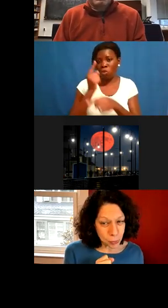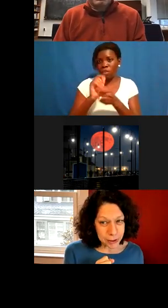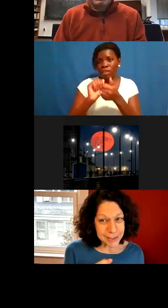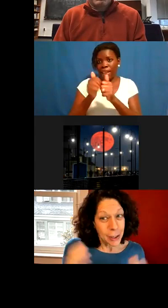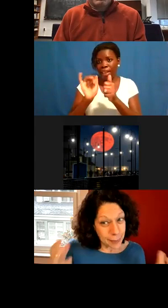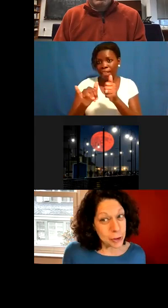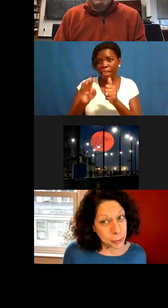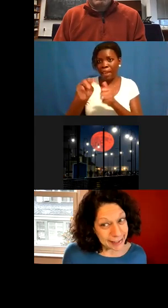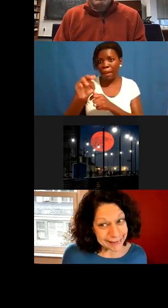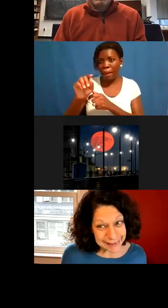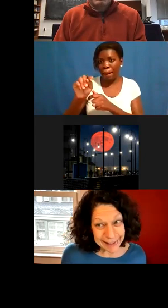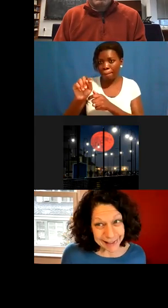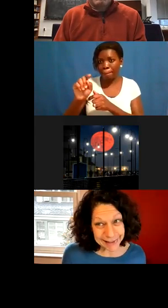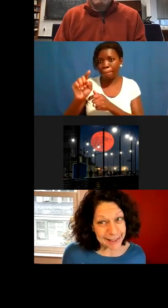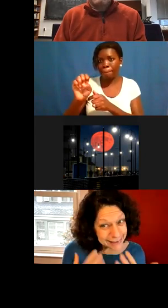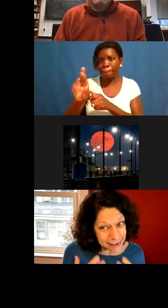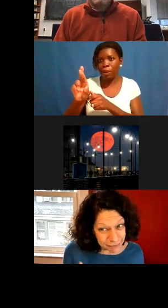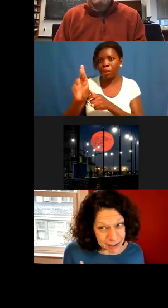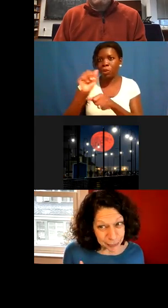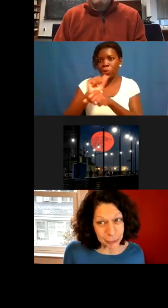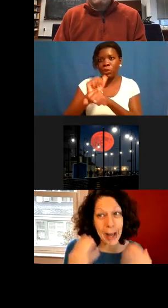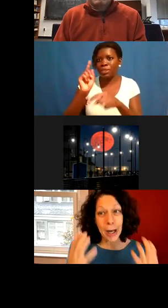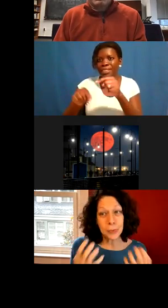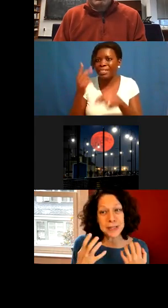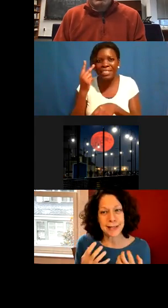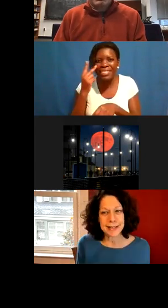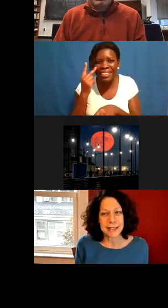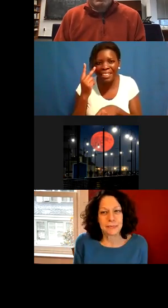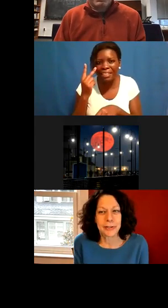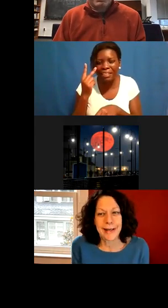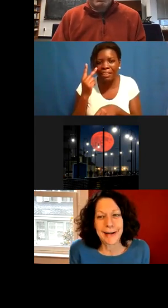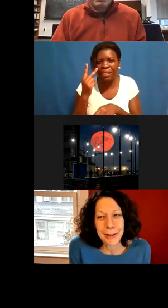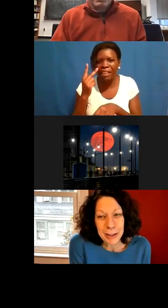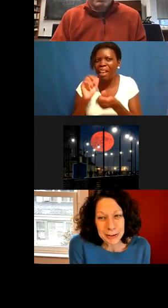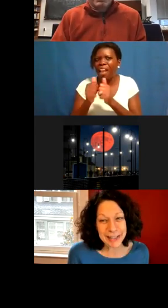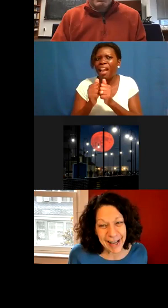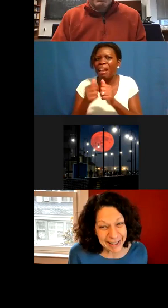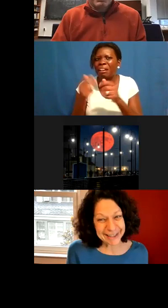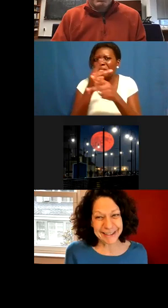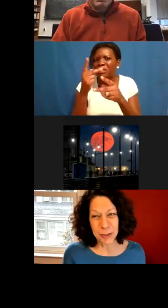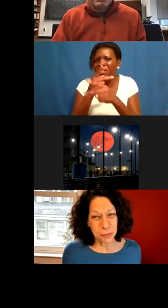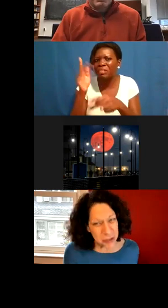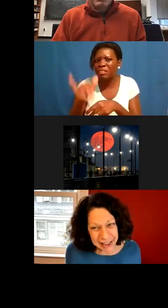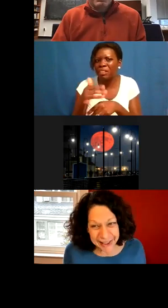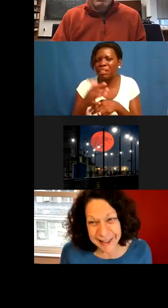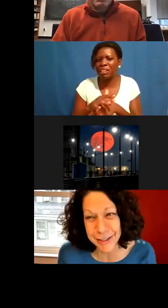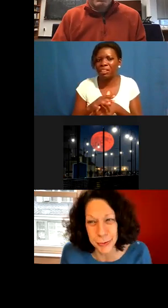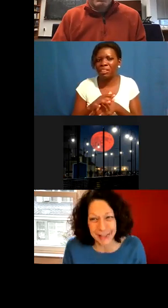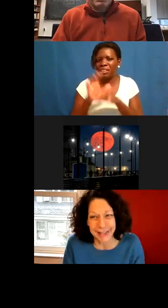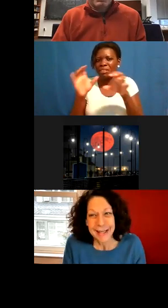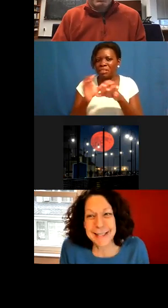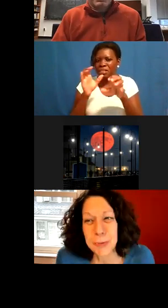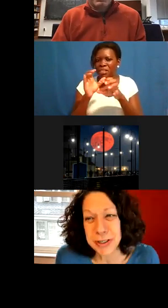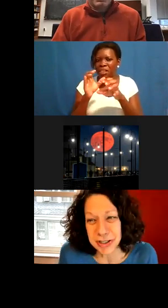motor works. Remember, you can't see it. It's invisible. So how would scientists figure that out? So they actually did a really cunning